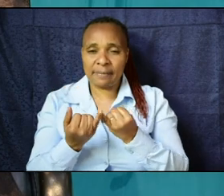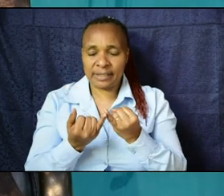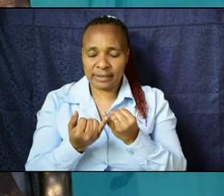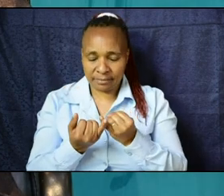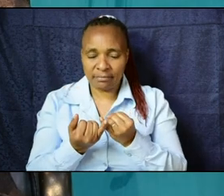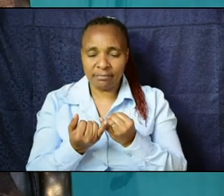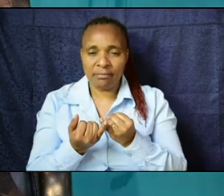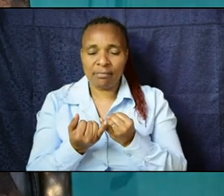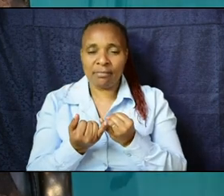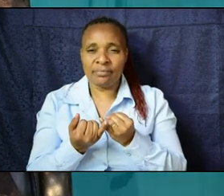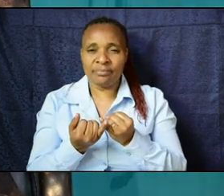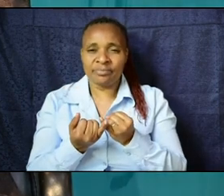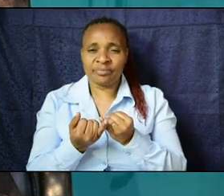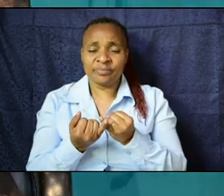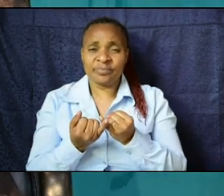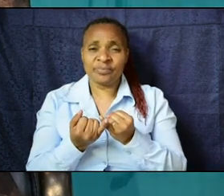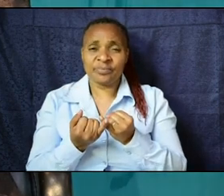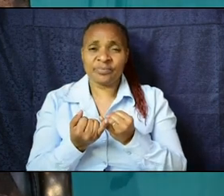day.